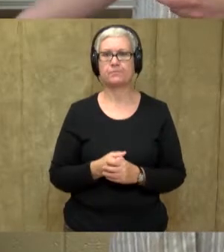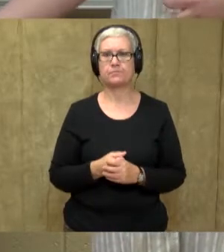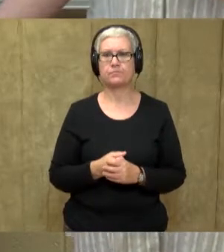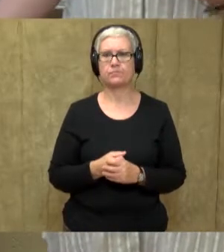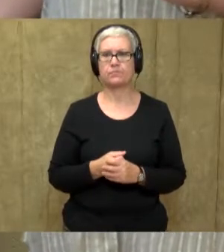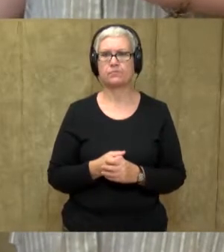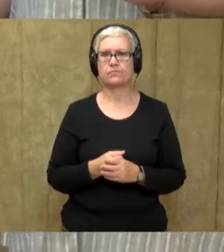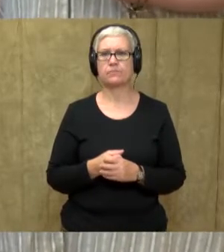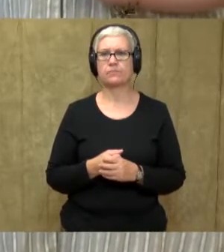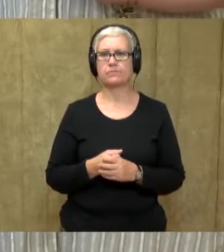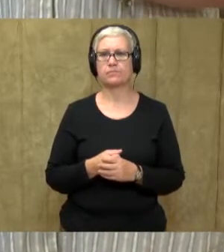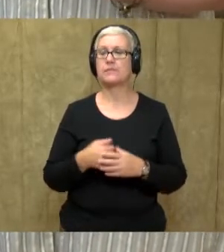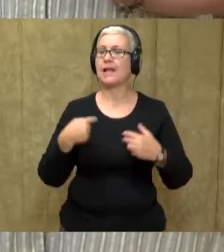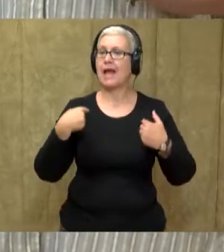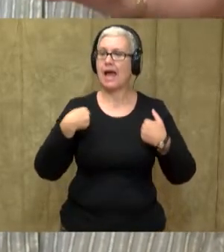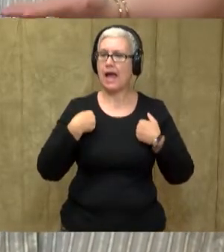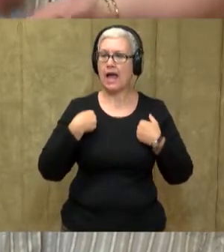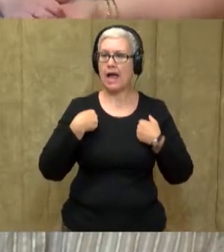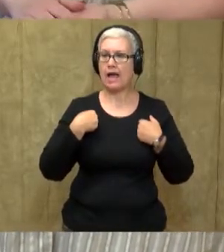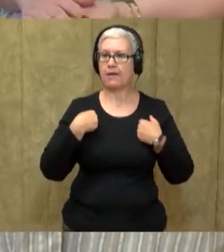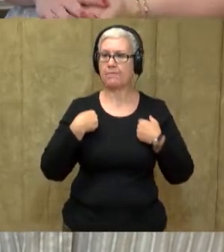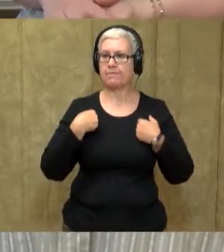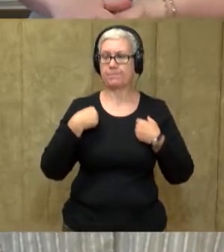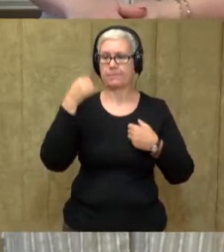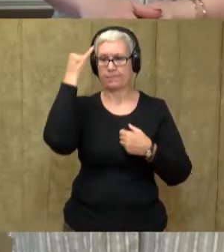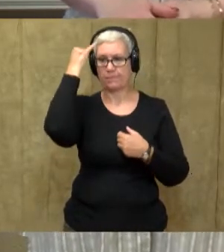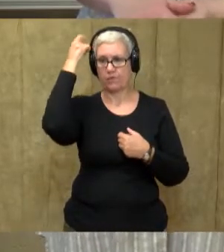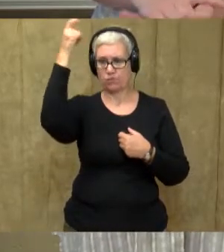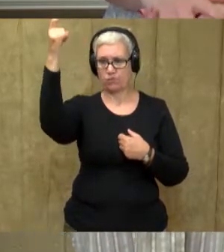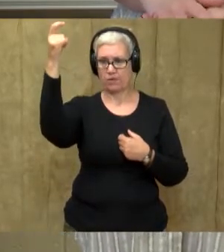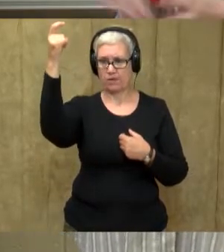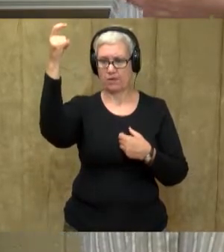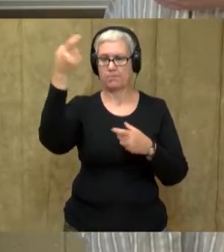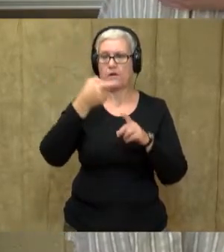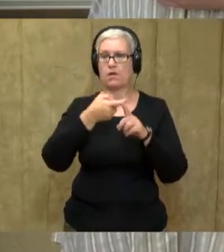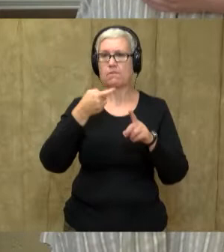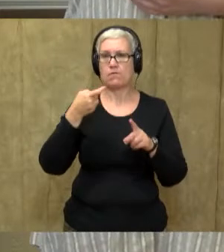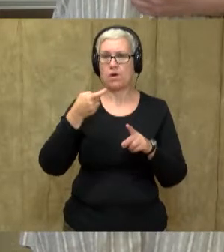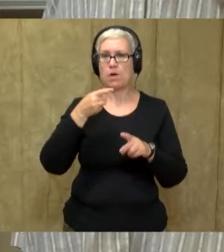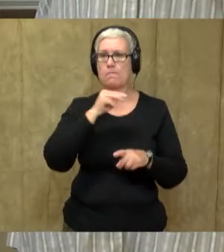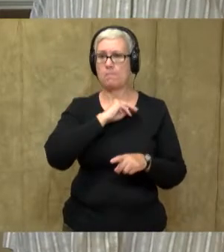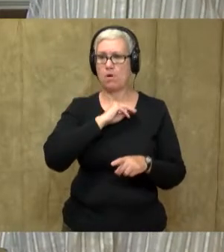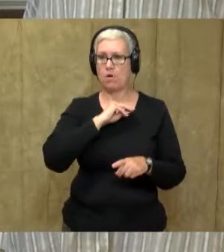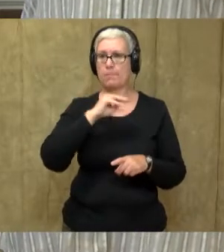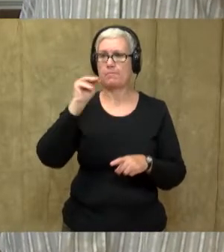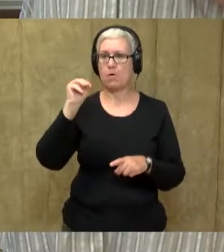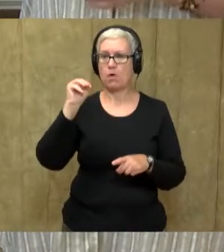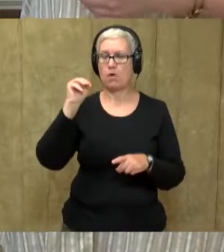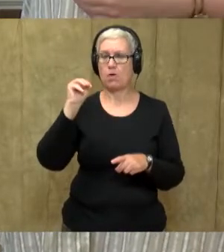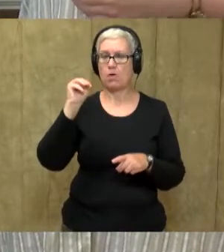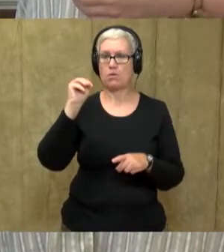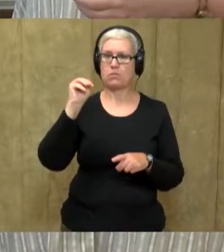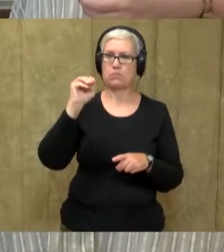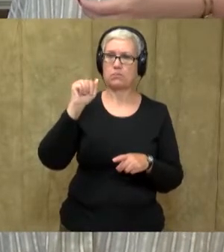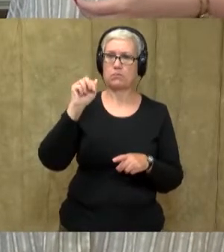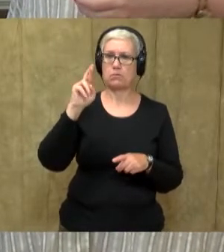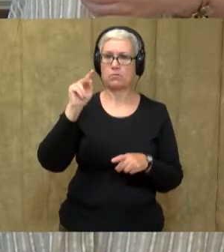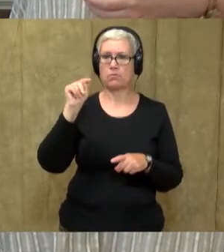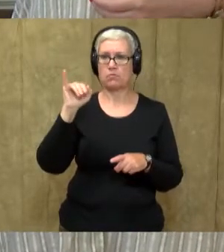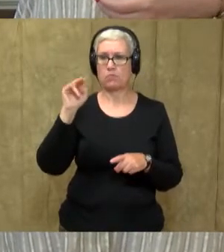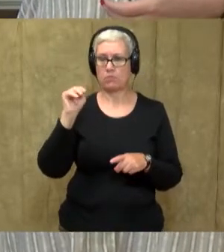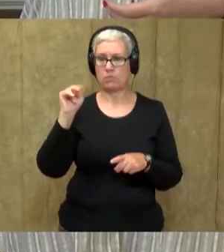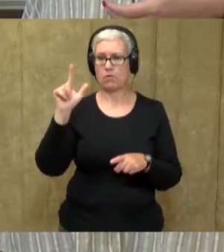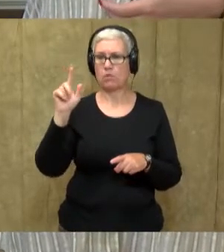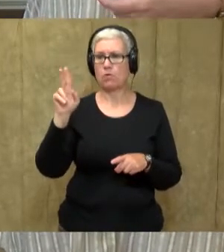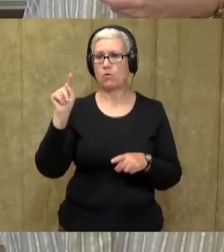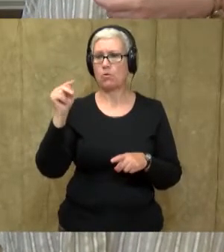This comes from I Have a Dream by Dr. Martin Luther King Jr. And I do want to let you know that there is some older language in here that we do